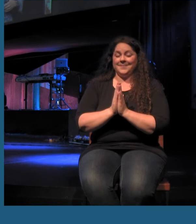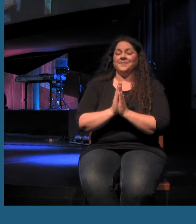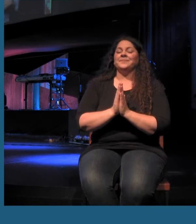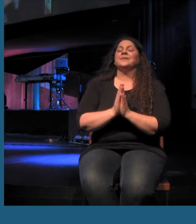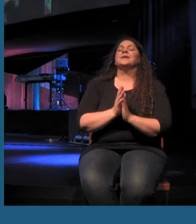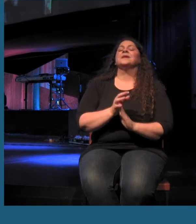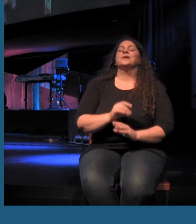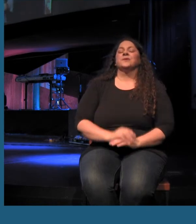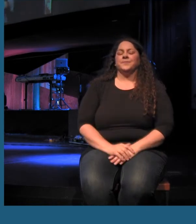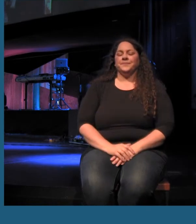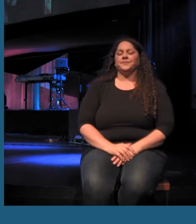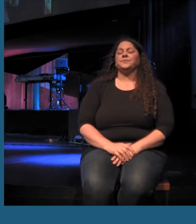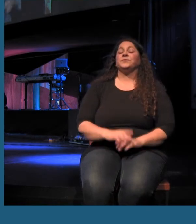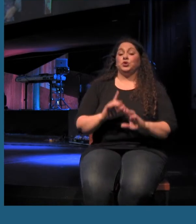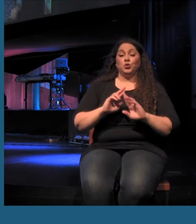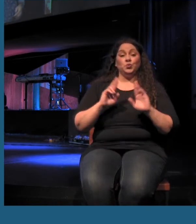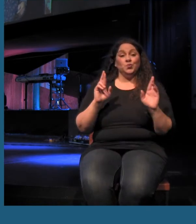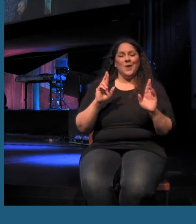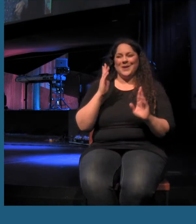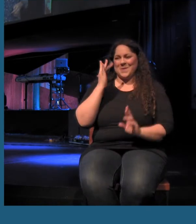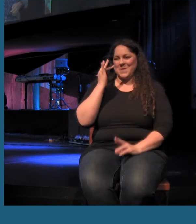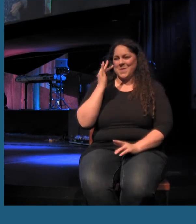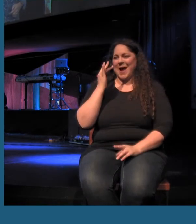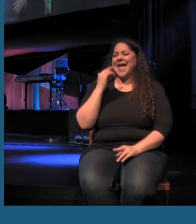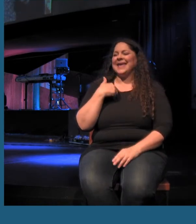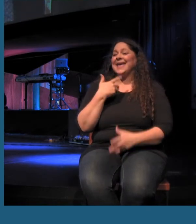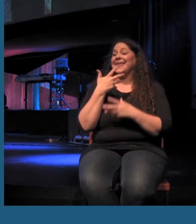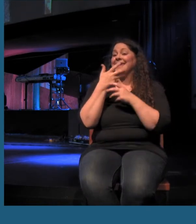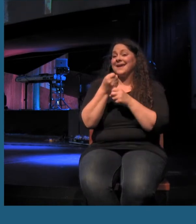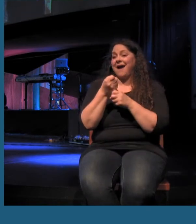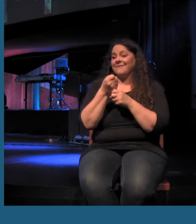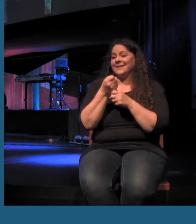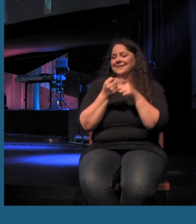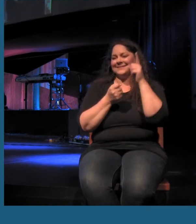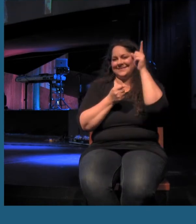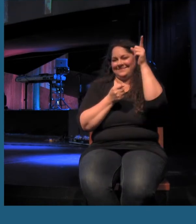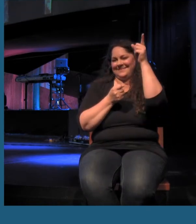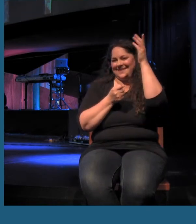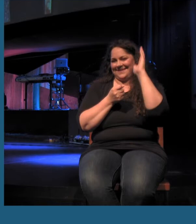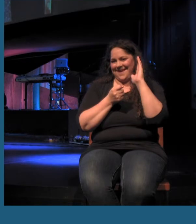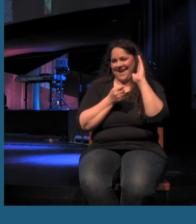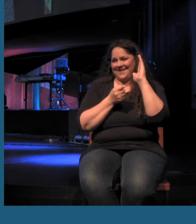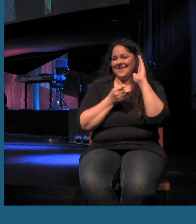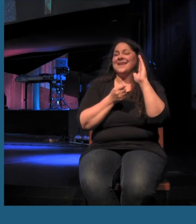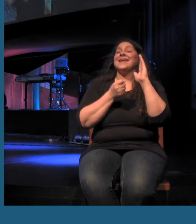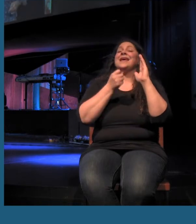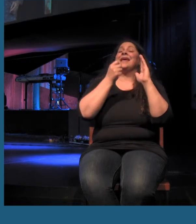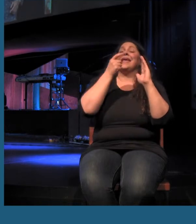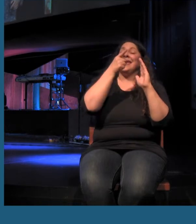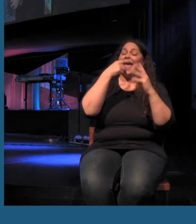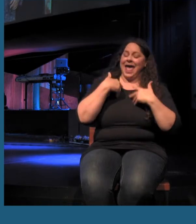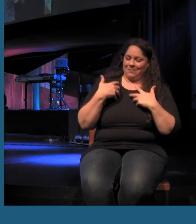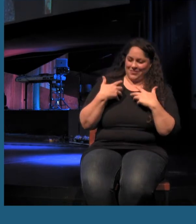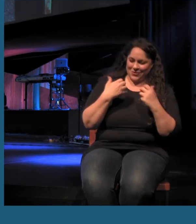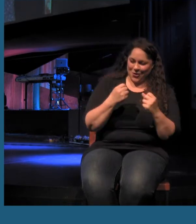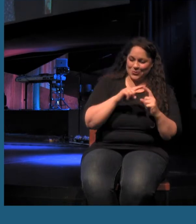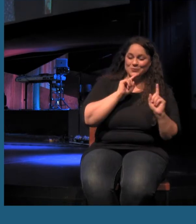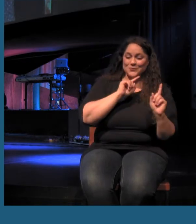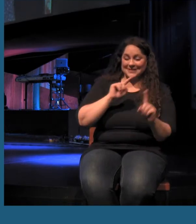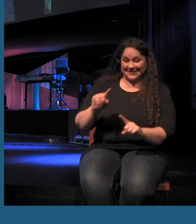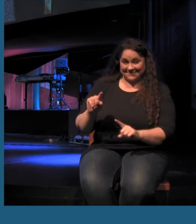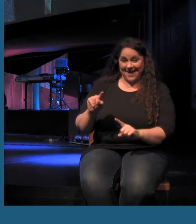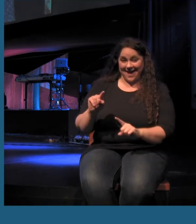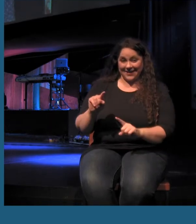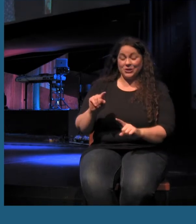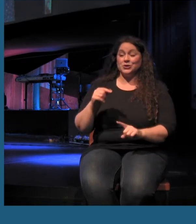reason he was ready is because his confidence was in God. His confidence in God helped him have courage to respond to the king. And our